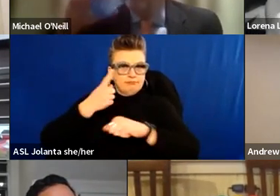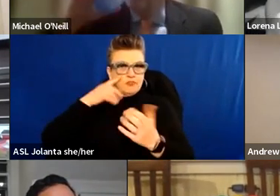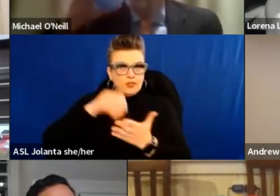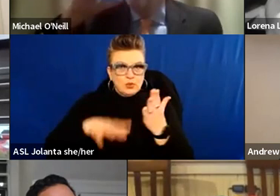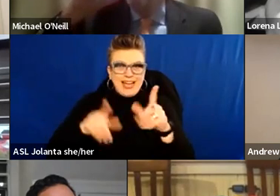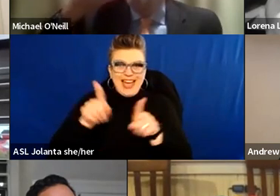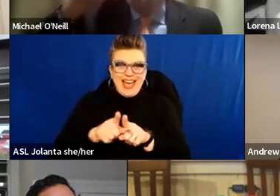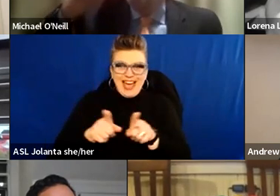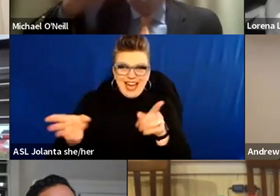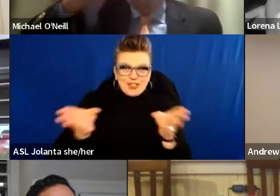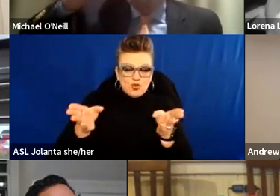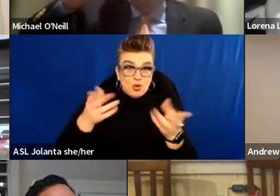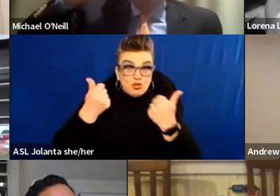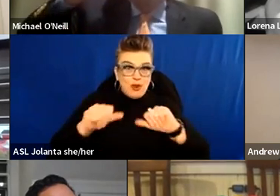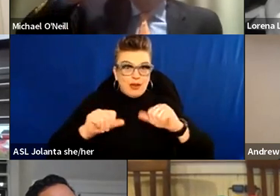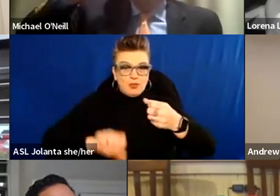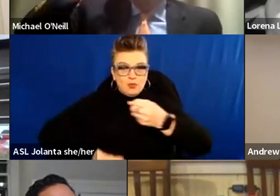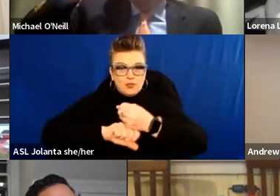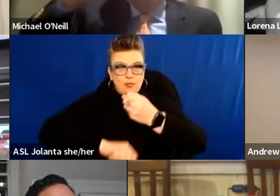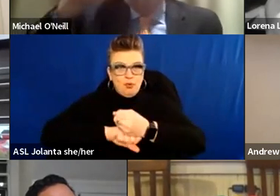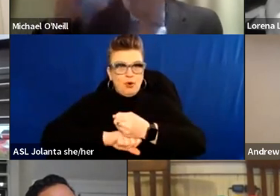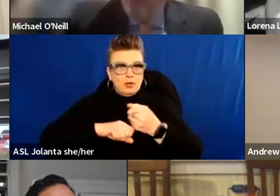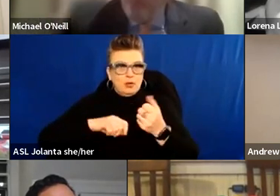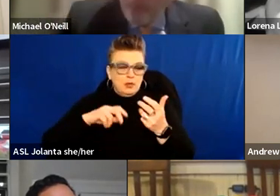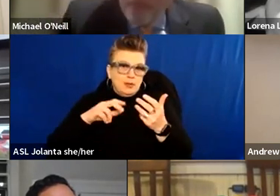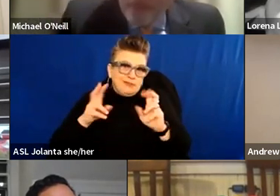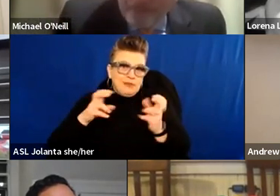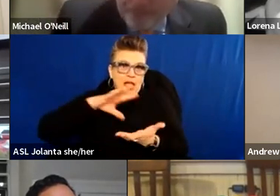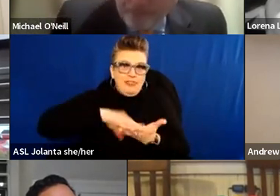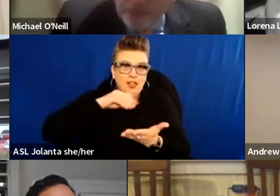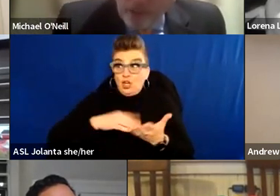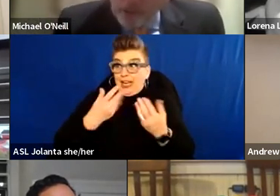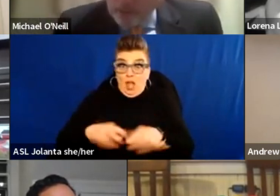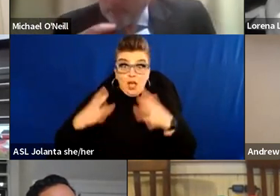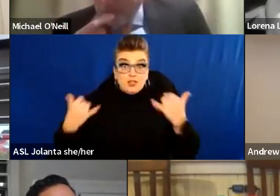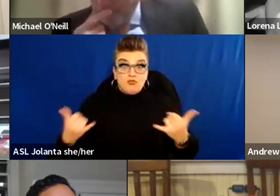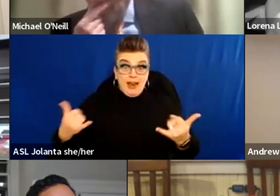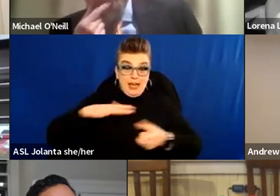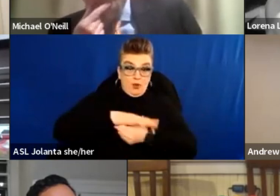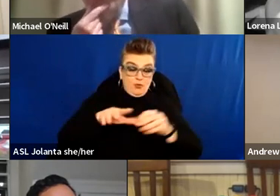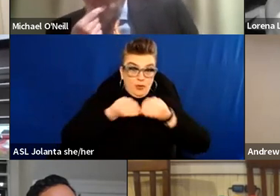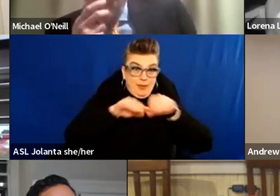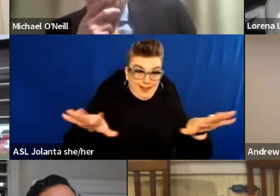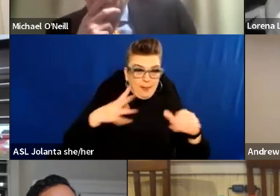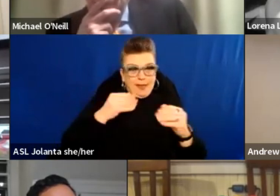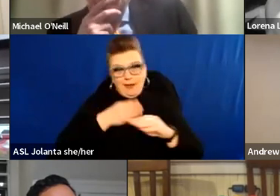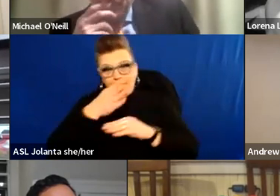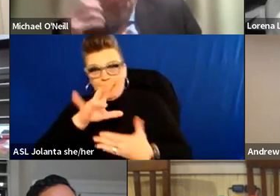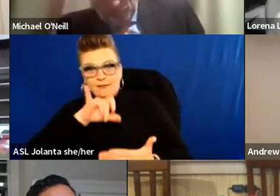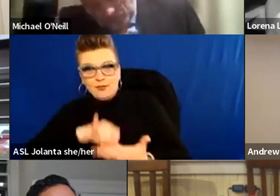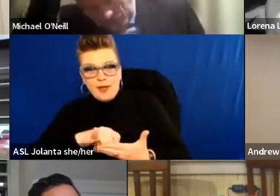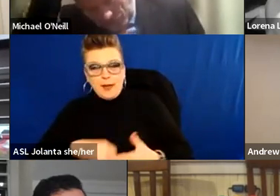trying to support the learning loss that's happening currently through the pandemic and then after that so that's my first question